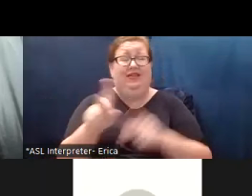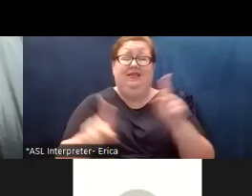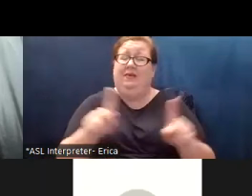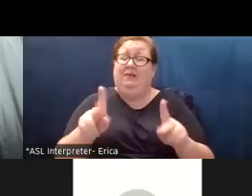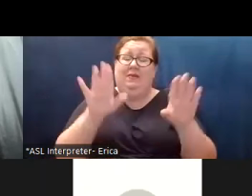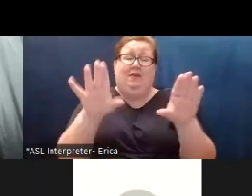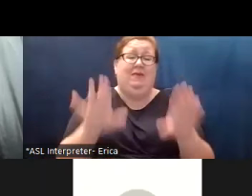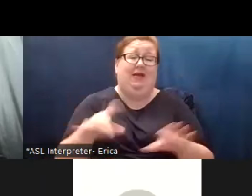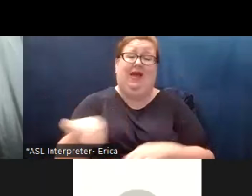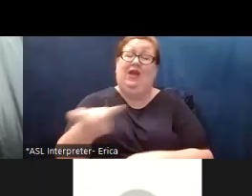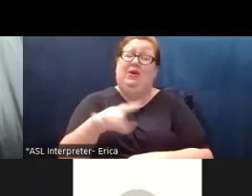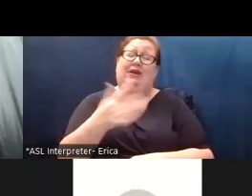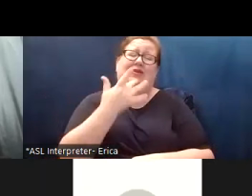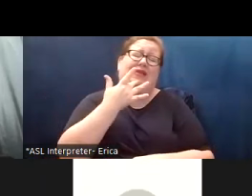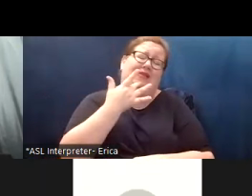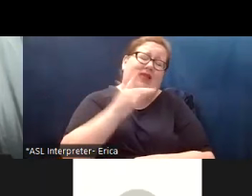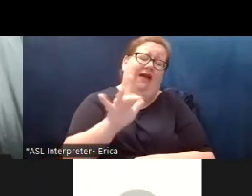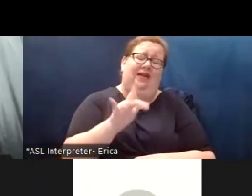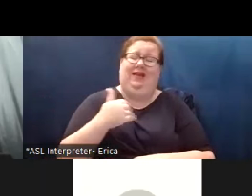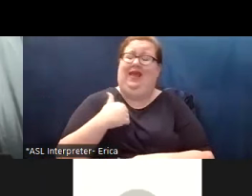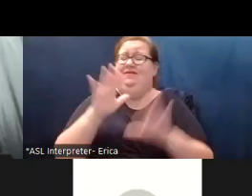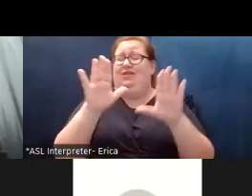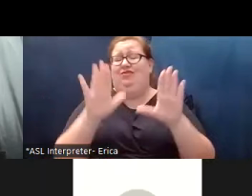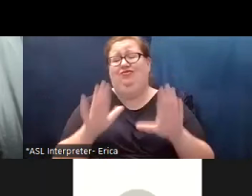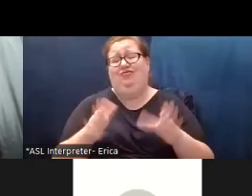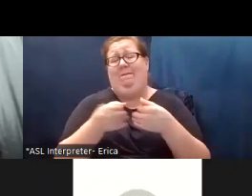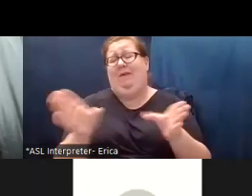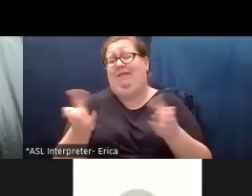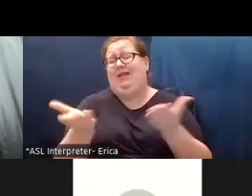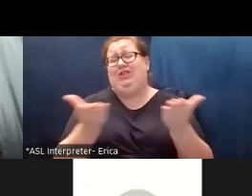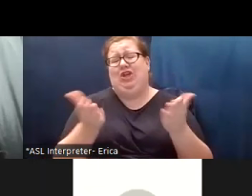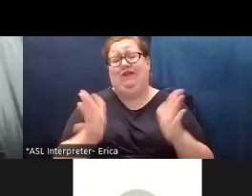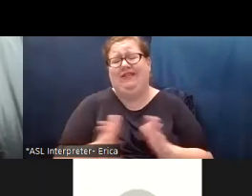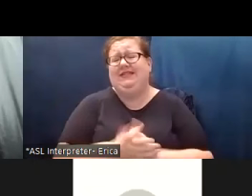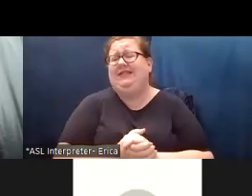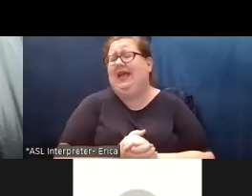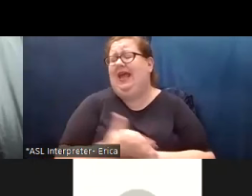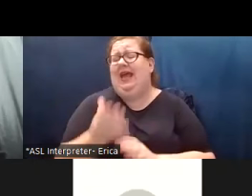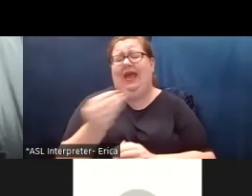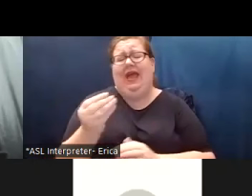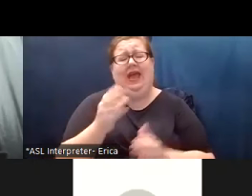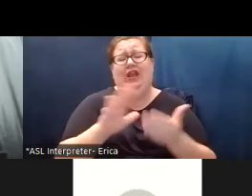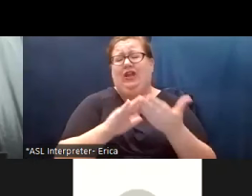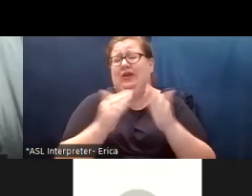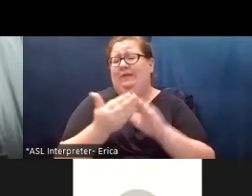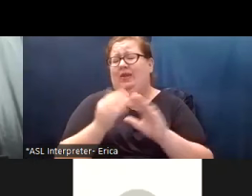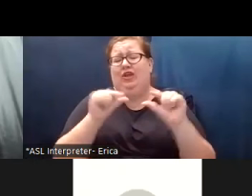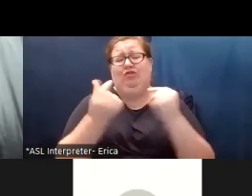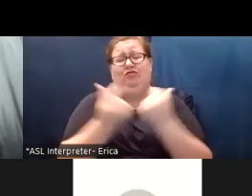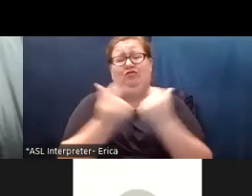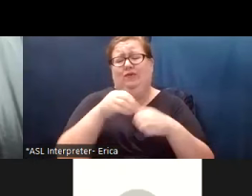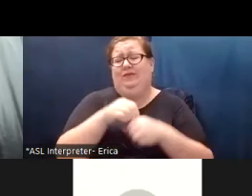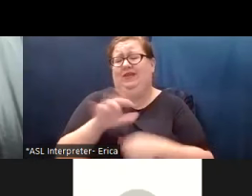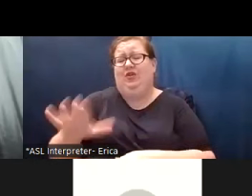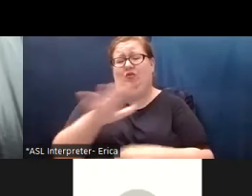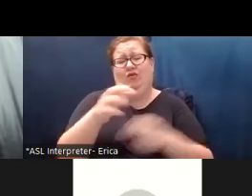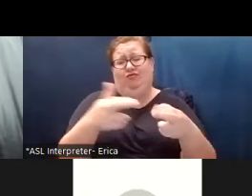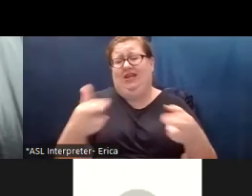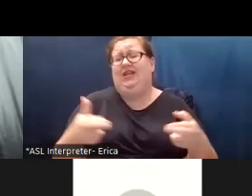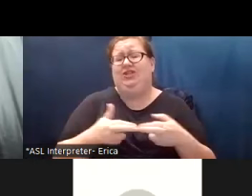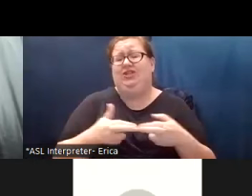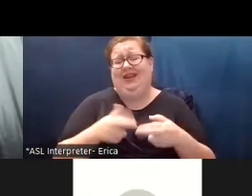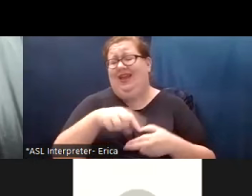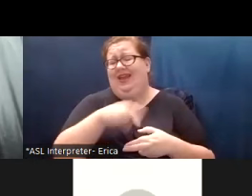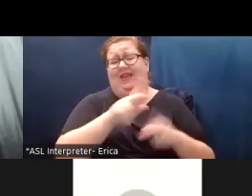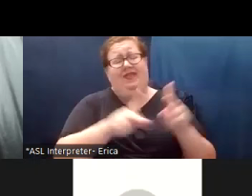all lucky to have such great public servants and community groups in your region. These people